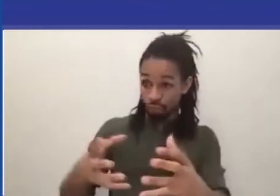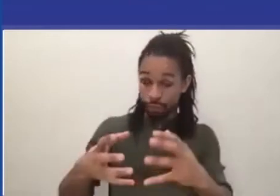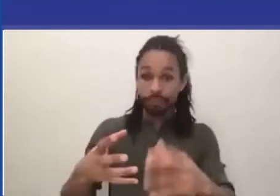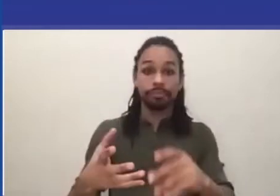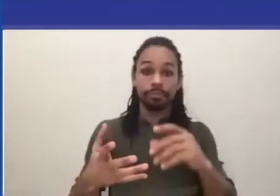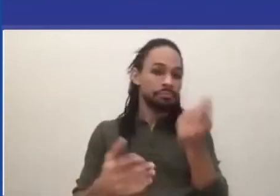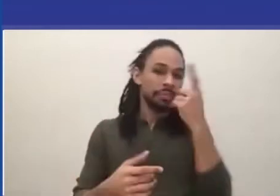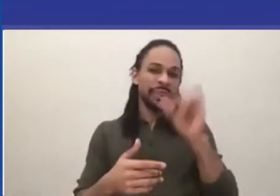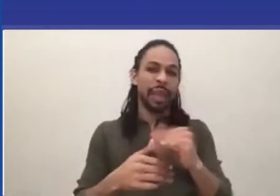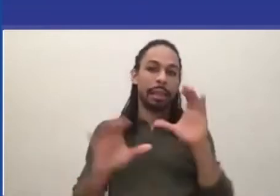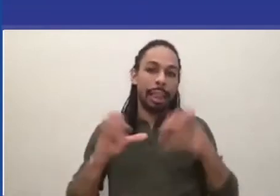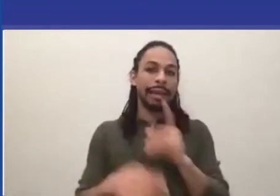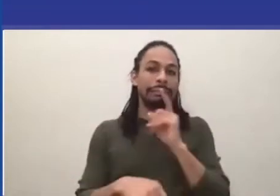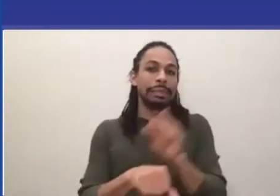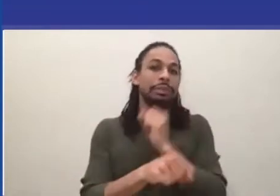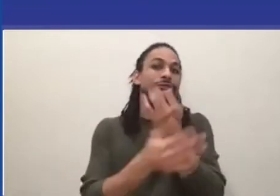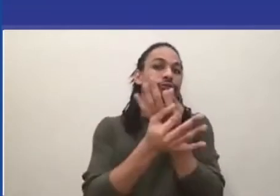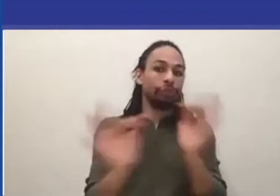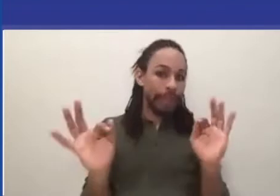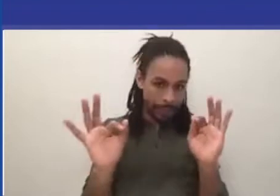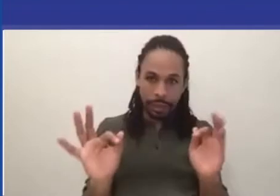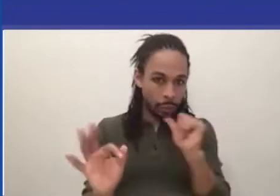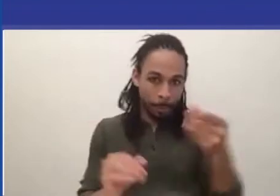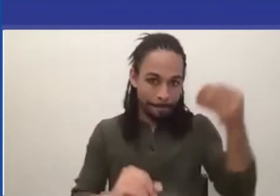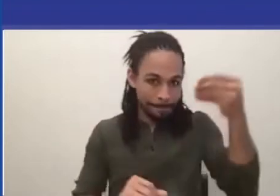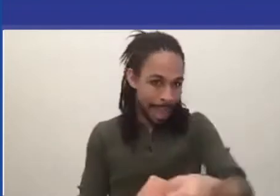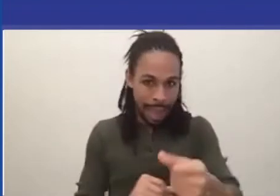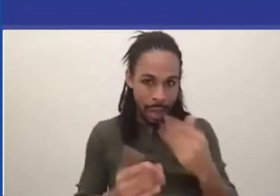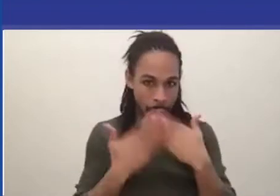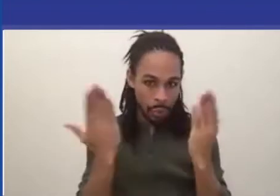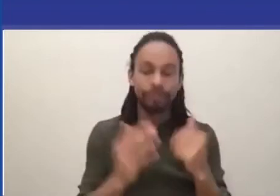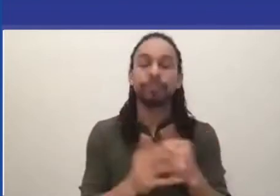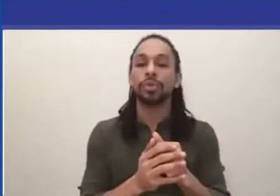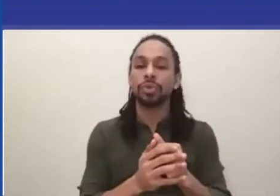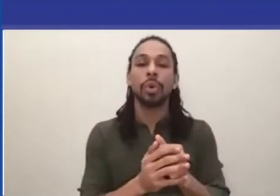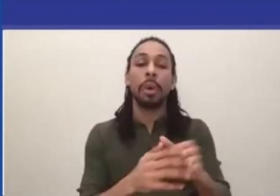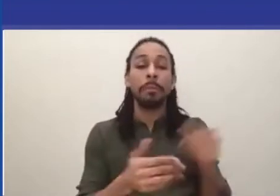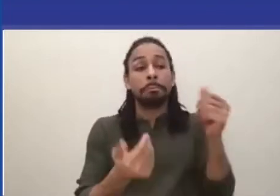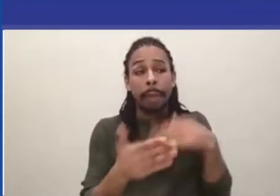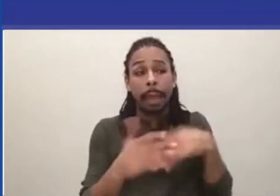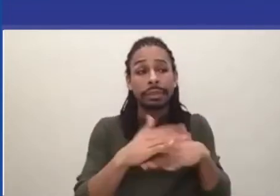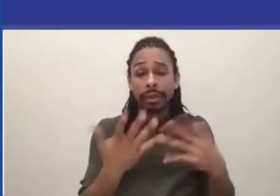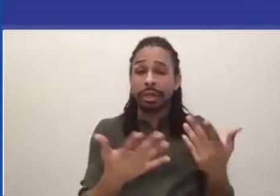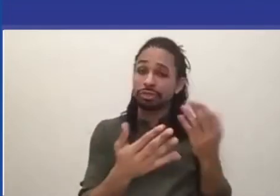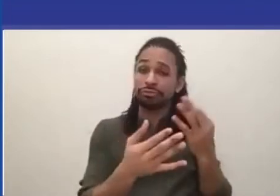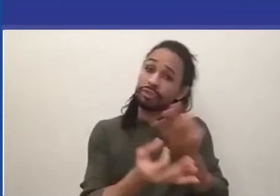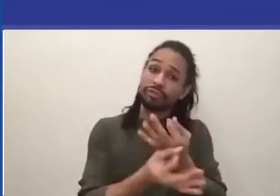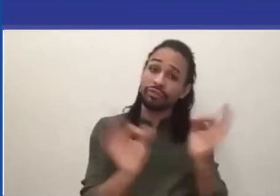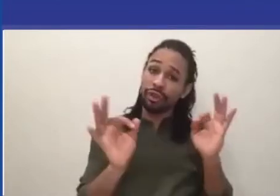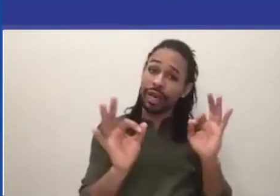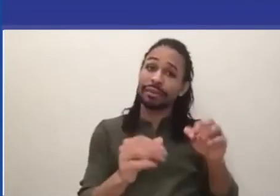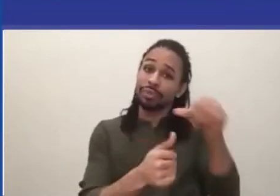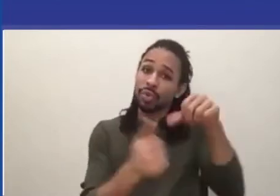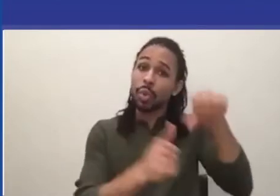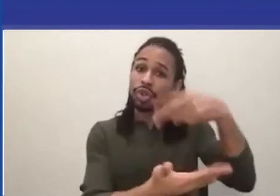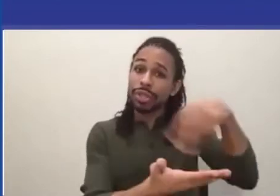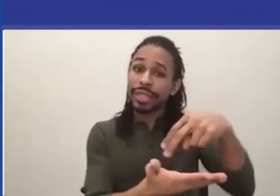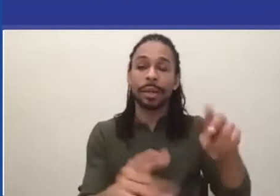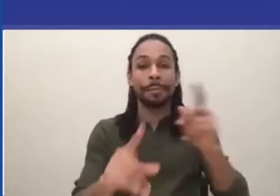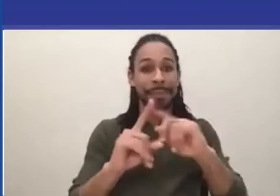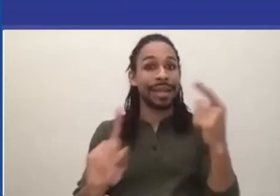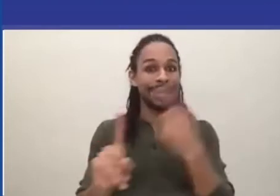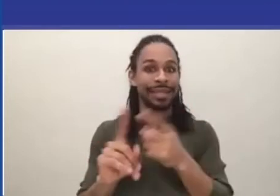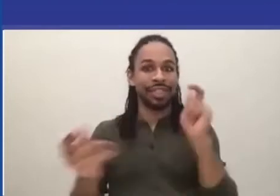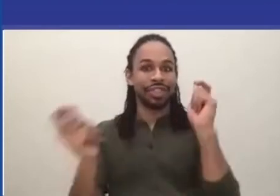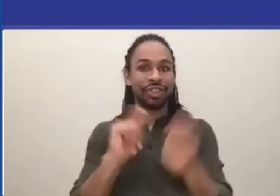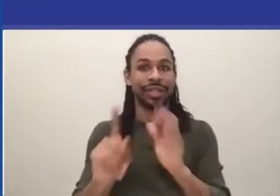still participate in face-to-face social dancing. But he's changed his technique a bit to practice on moves where people